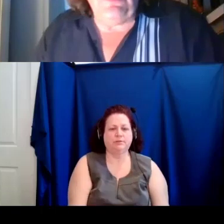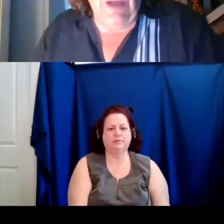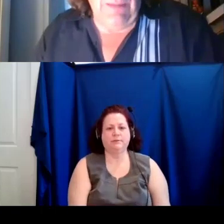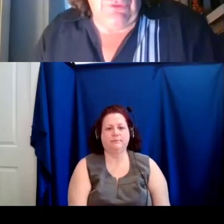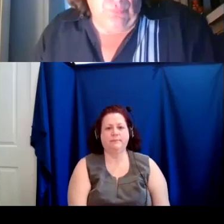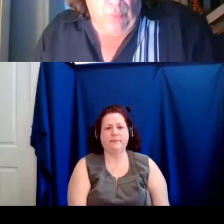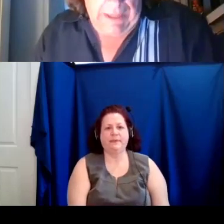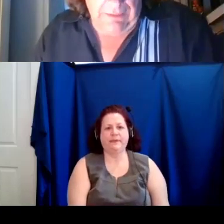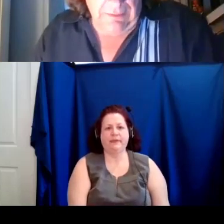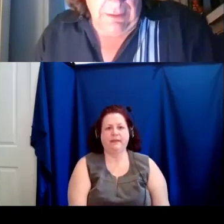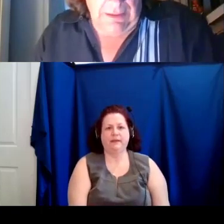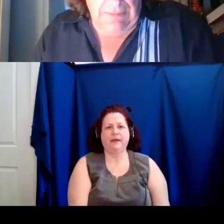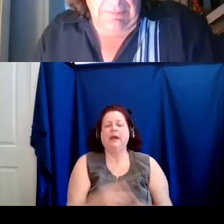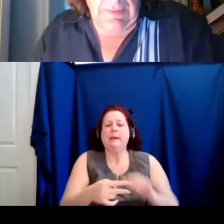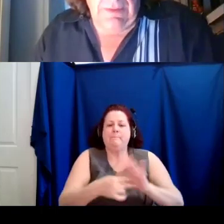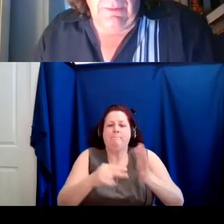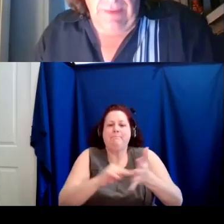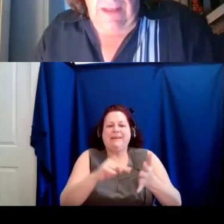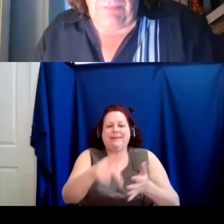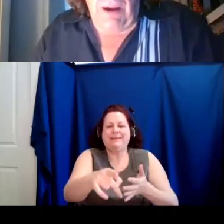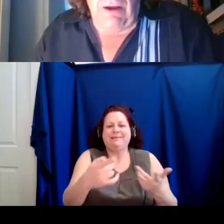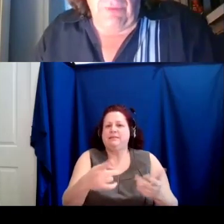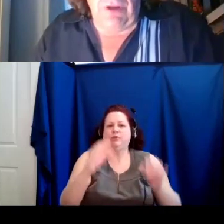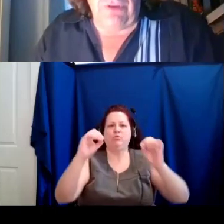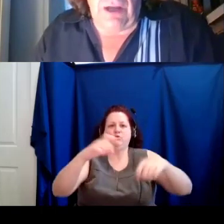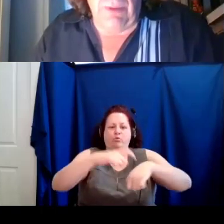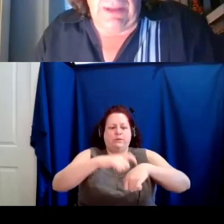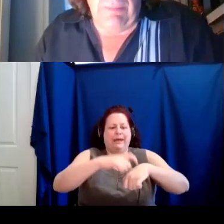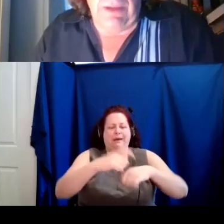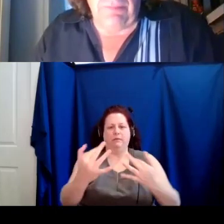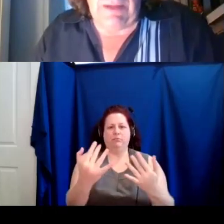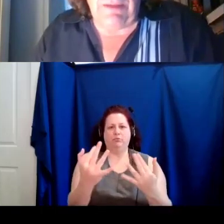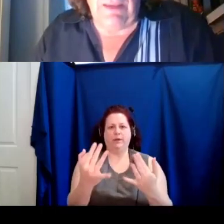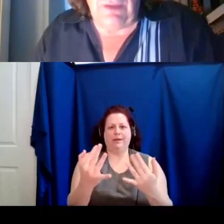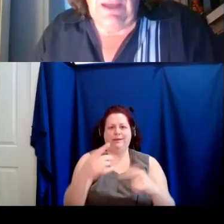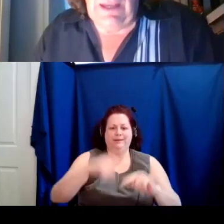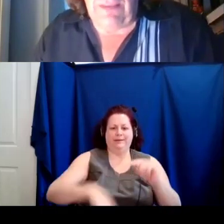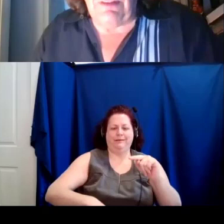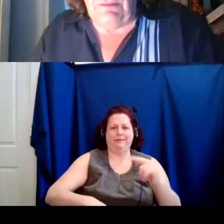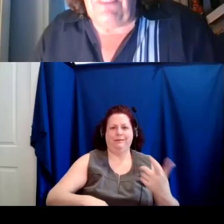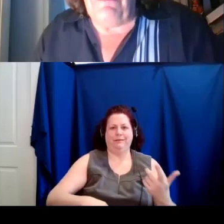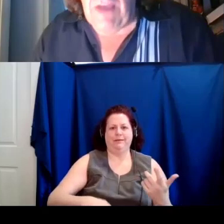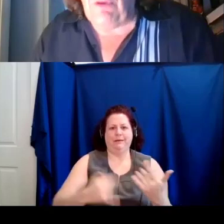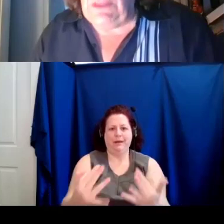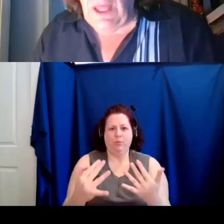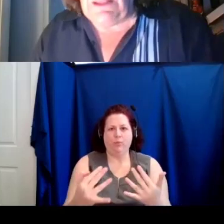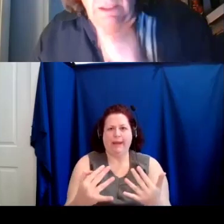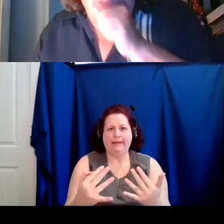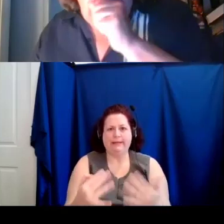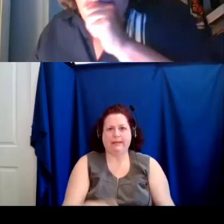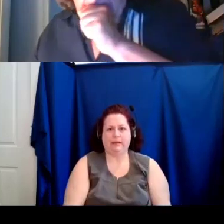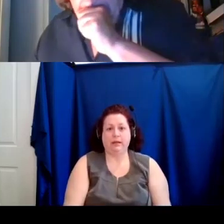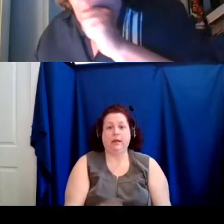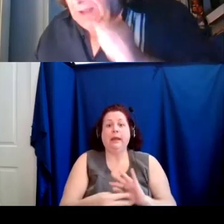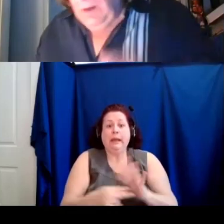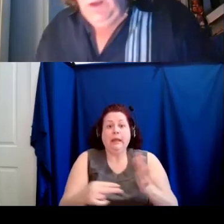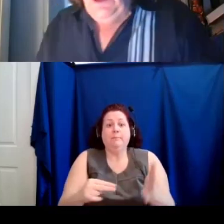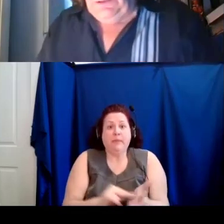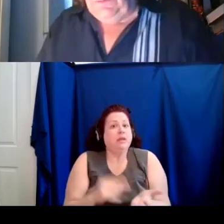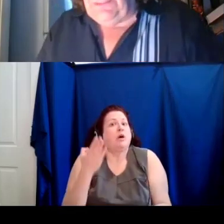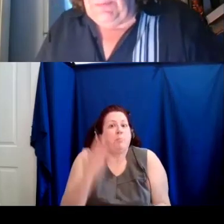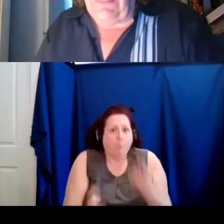there's no time to wait. In the next paragraph, we're going to talk about imminence, but it's very likely to happen. It's